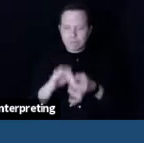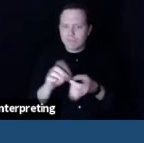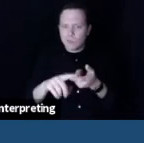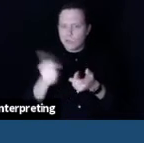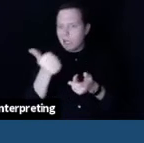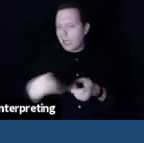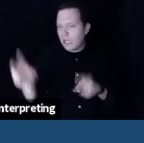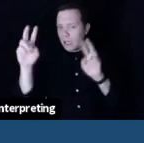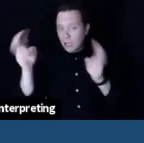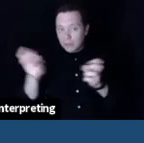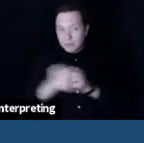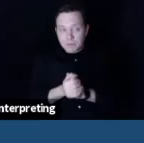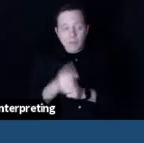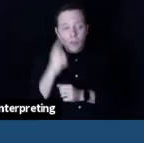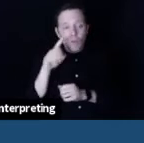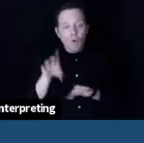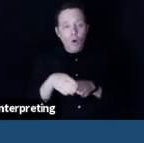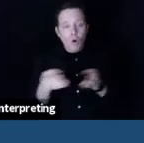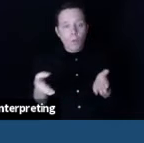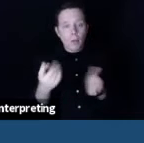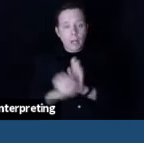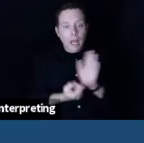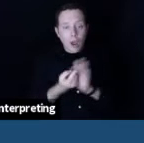a full list of open hours, you can go to